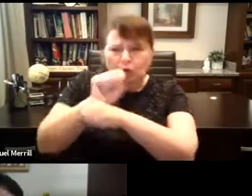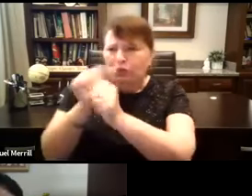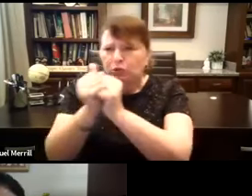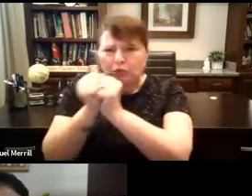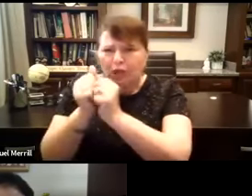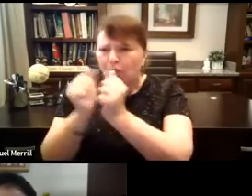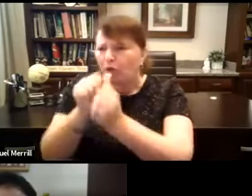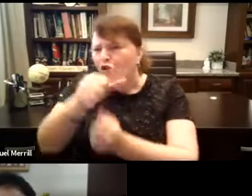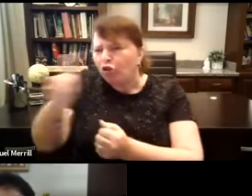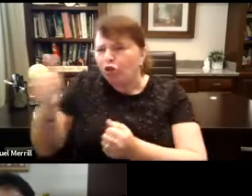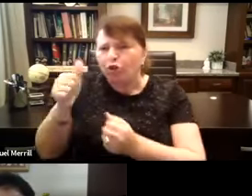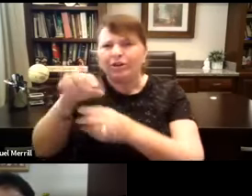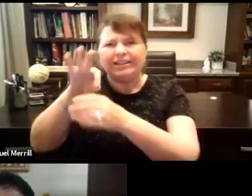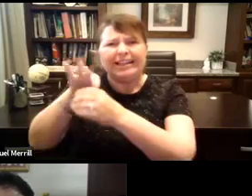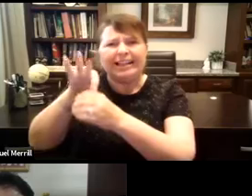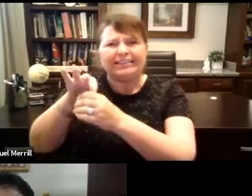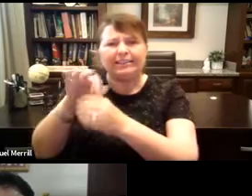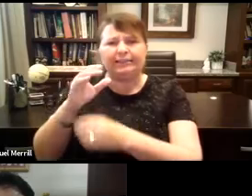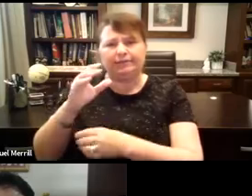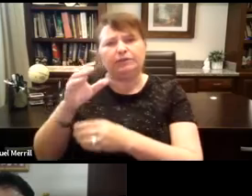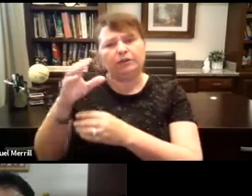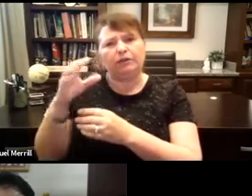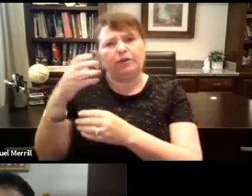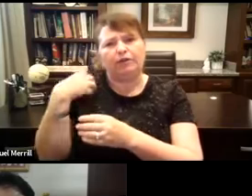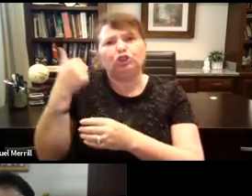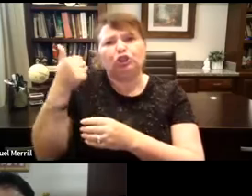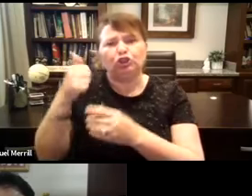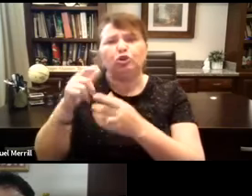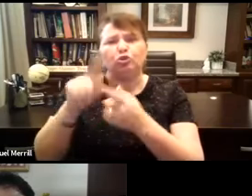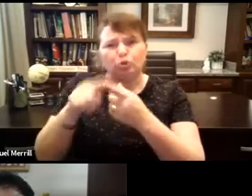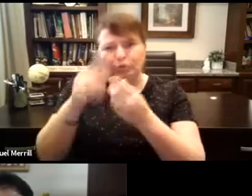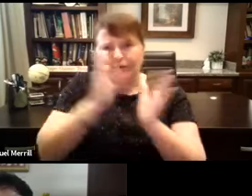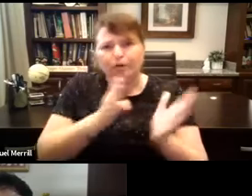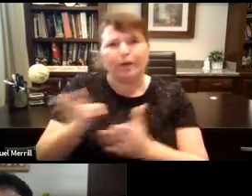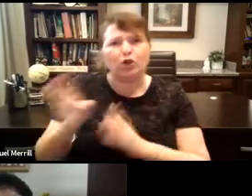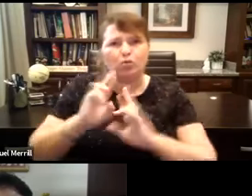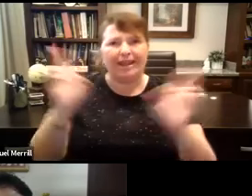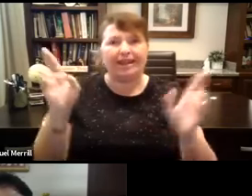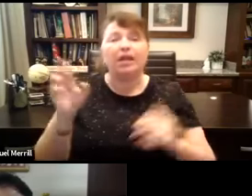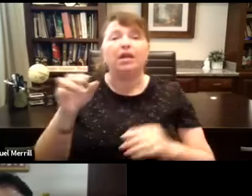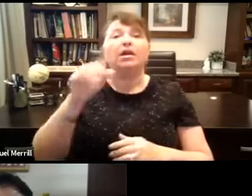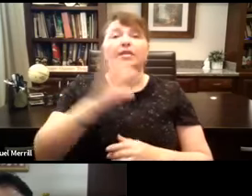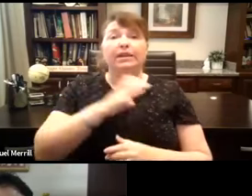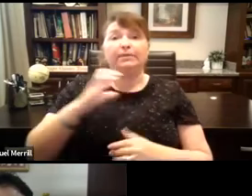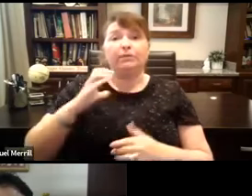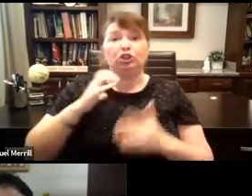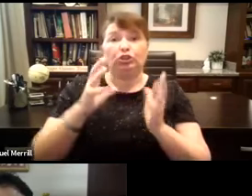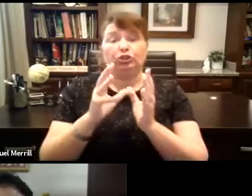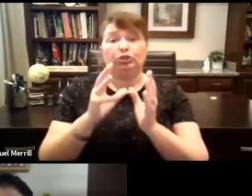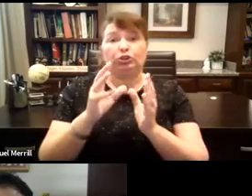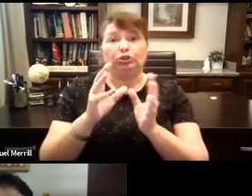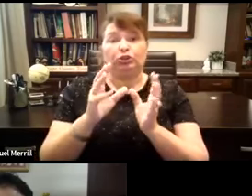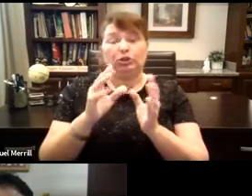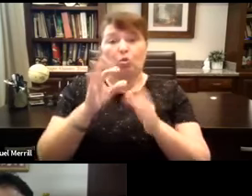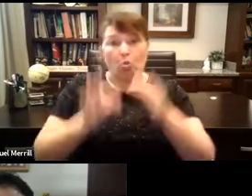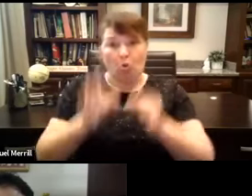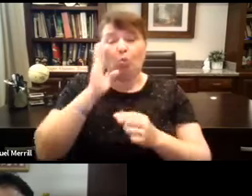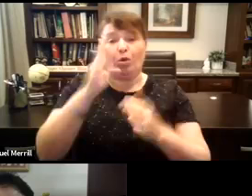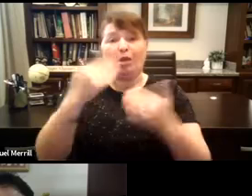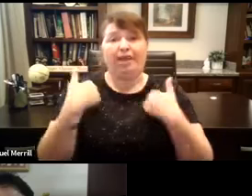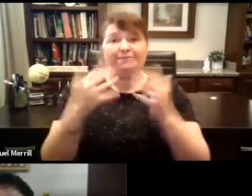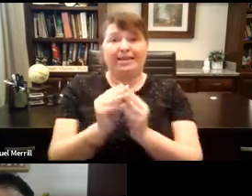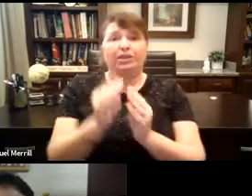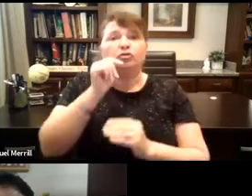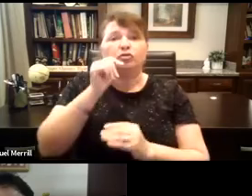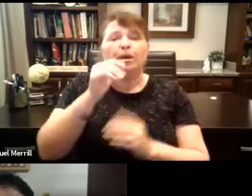be prepared for this week. The Hidalgo County Commissioners Court is scheduled to have a virtual meeting Tuesday morning, and